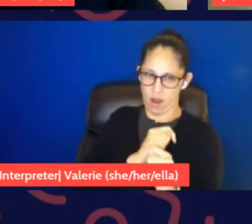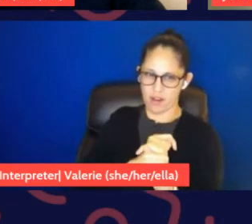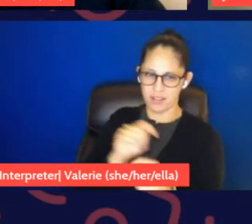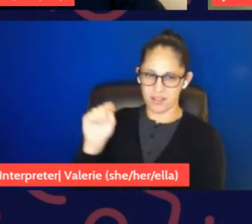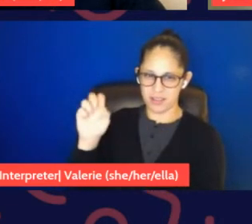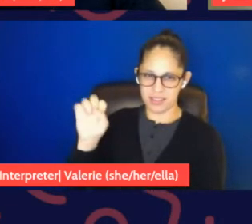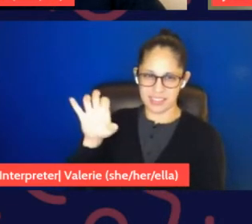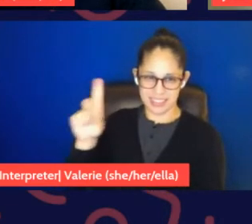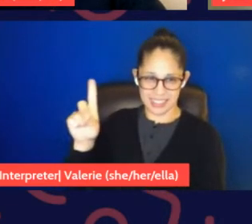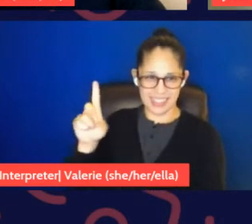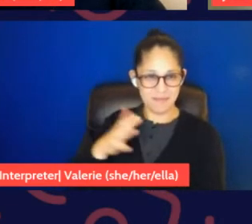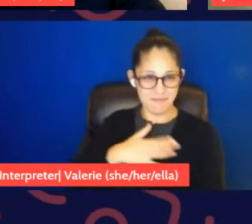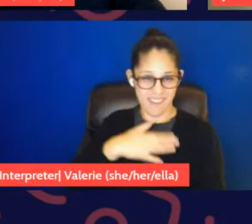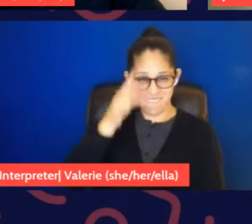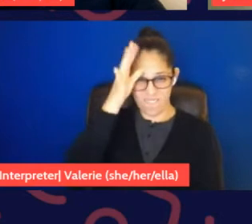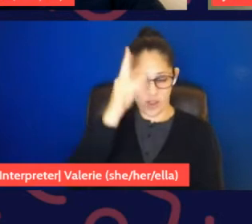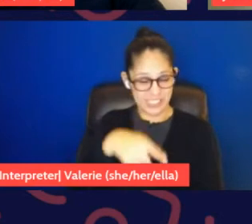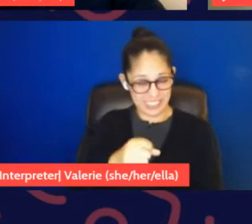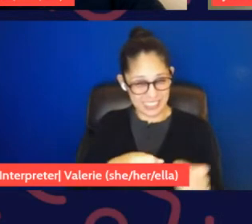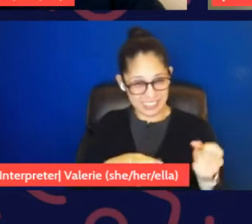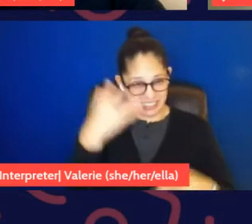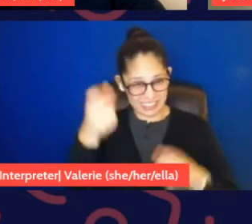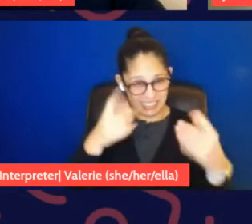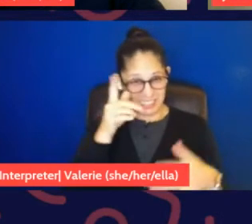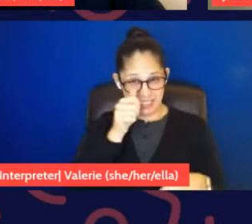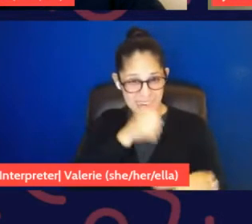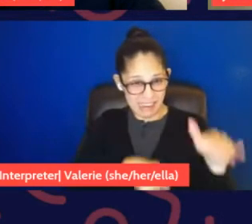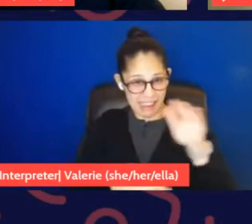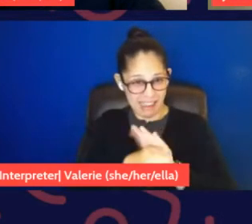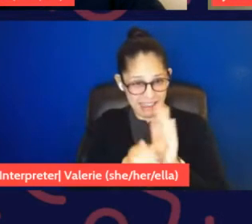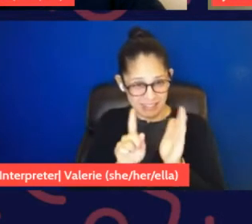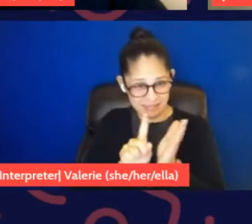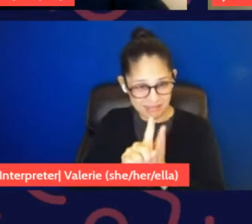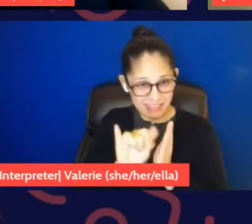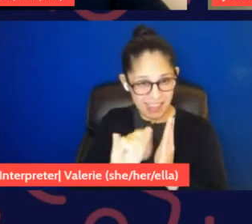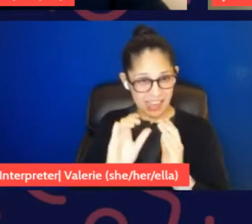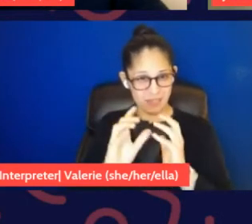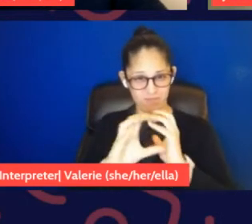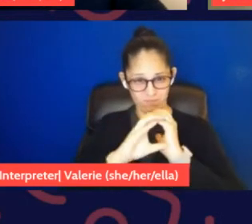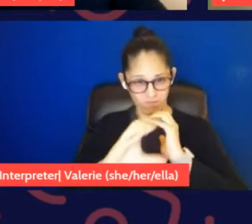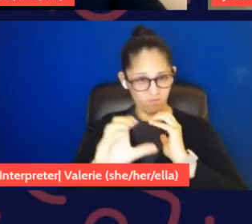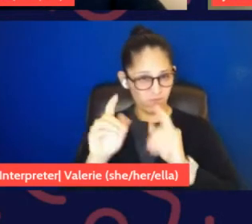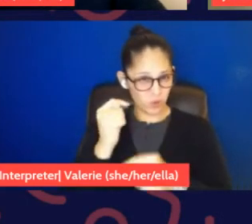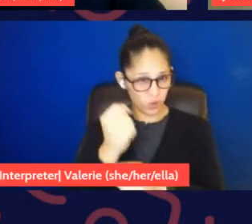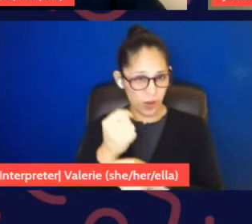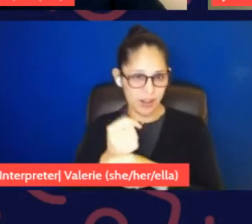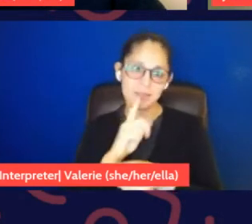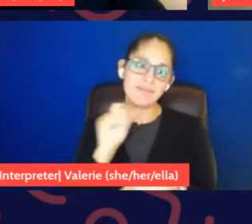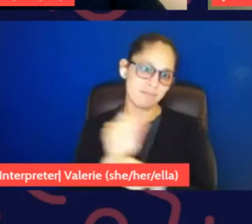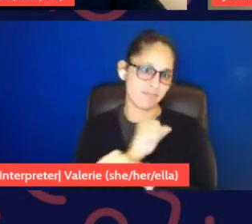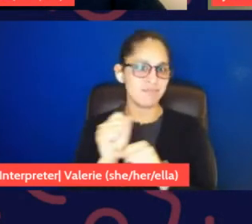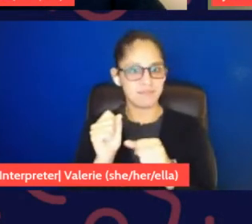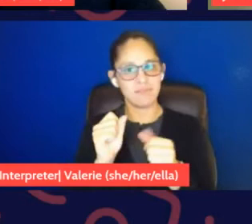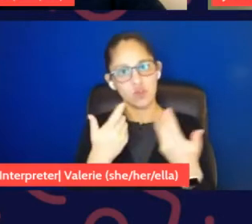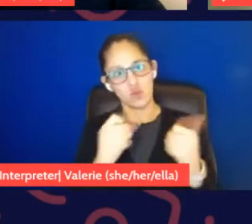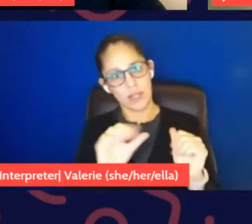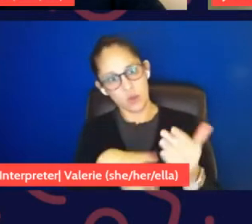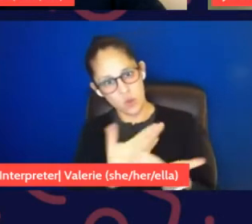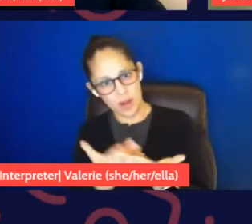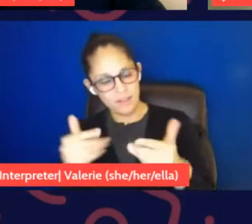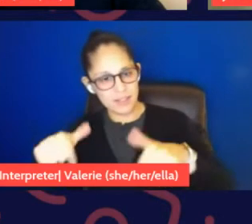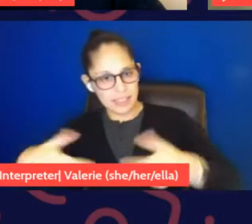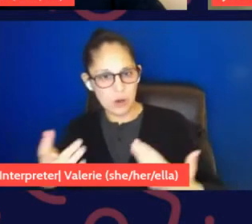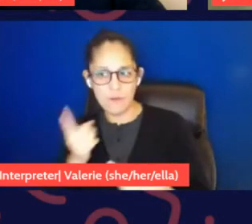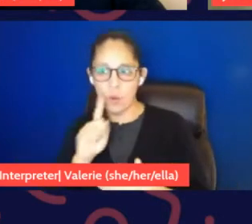gut so that he could, you know, to quip on the old standard, give me a better life, and found myself